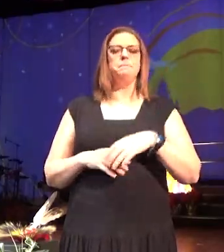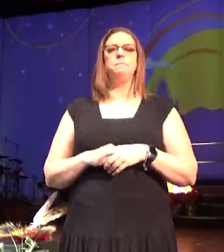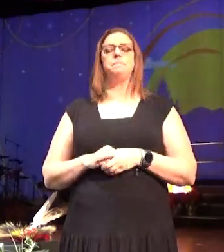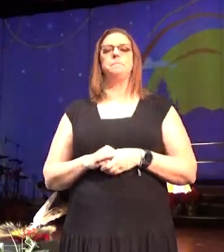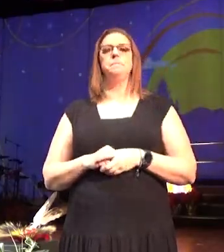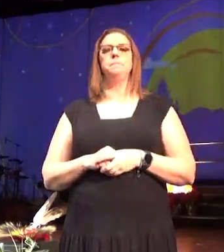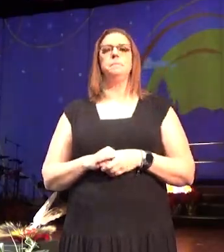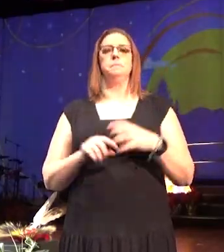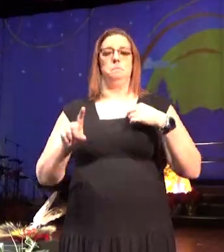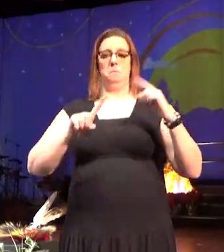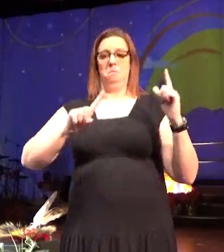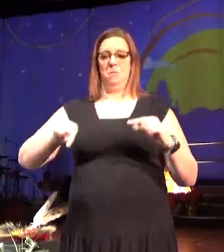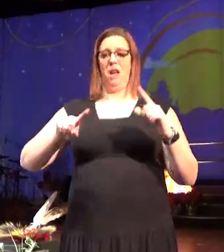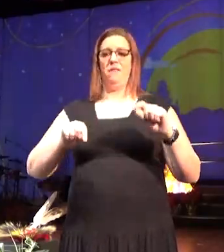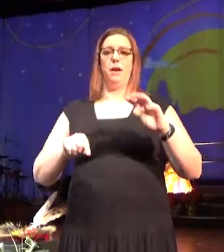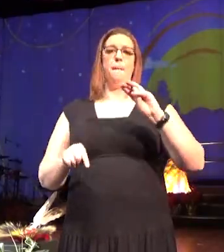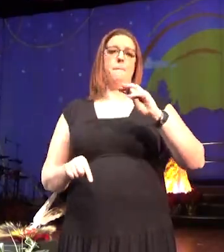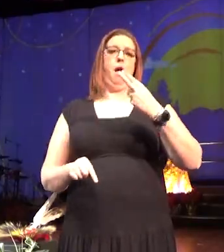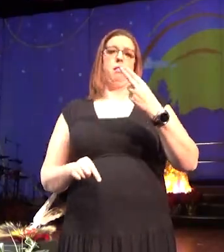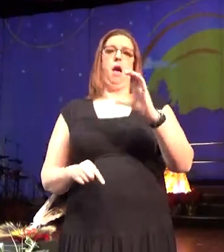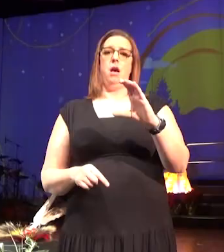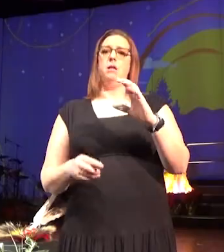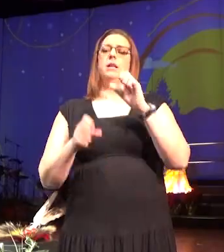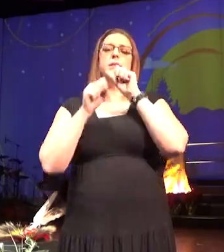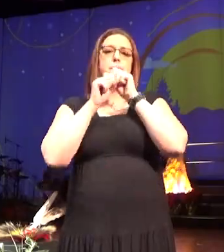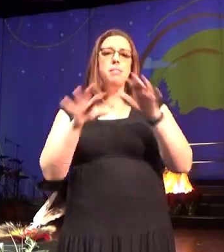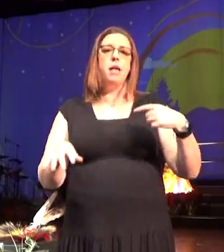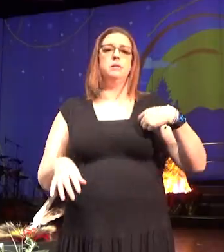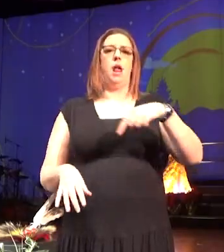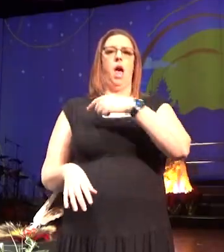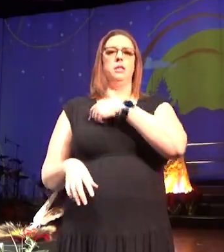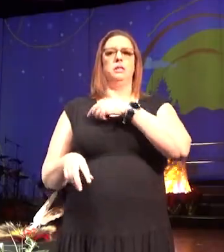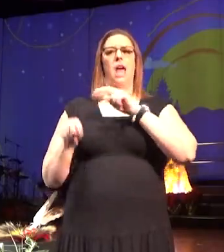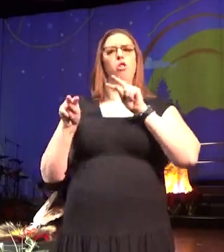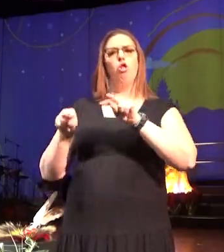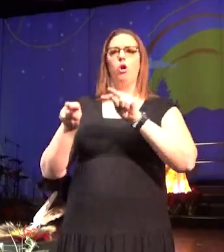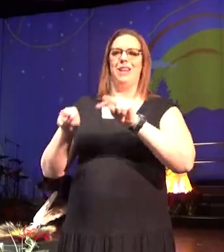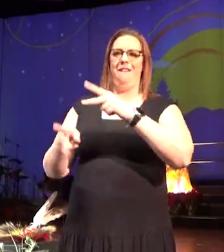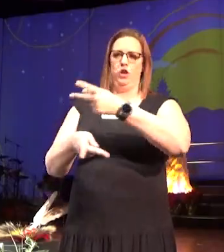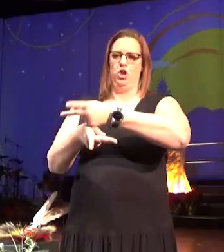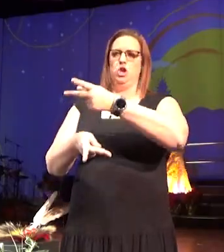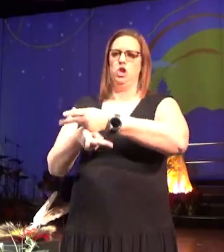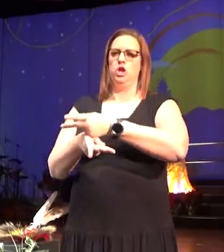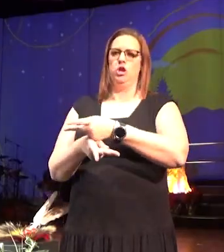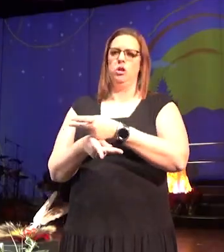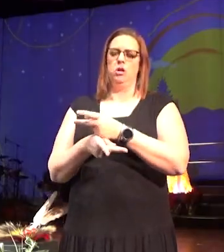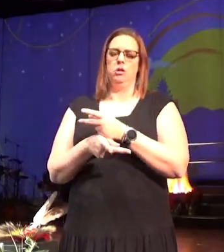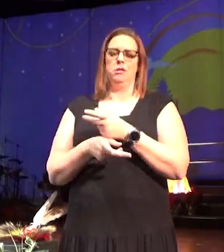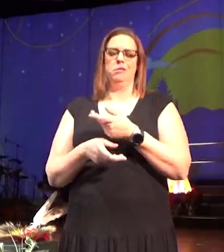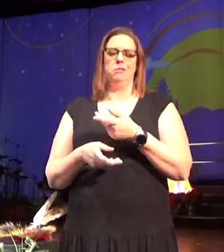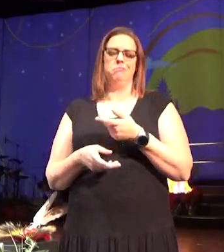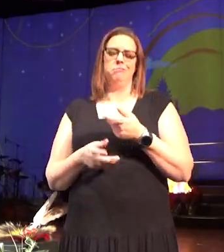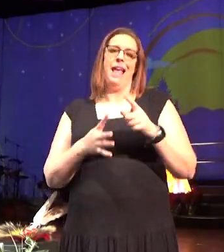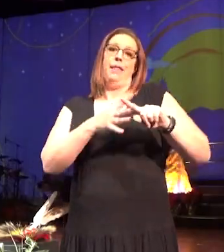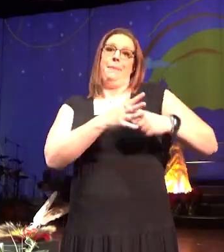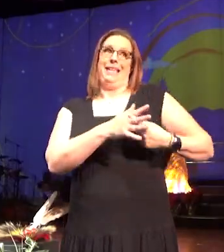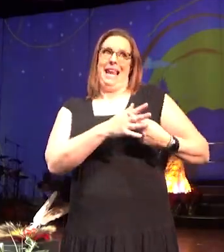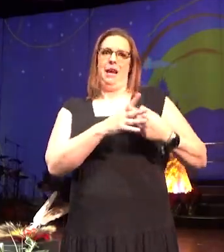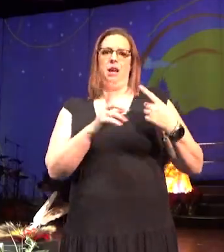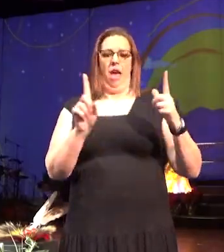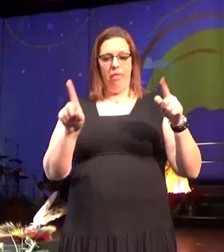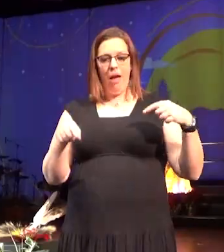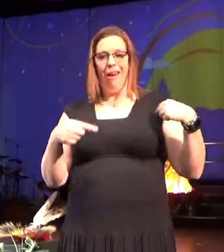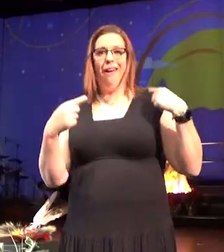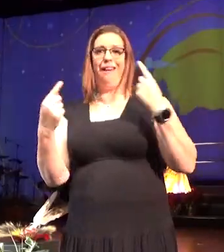Coming. And Mile High has blessed us. Looked after this organization in the beginning. And through them and